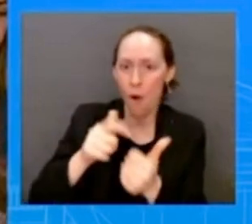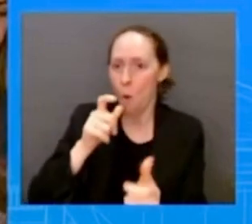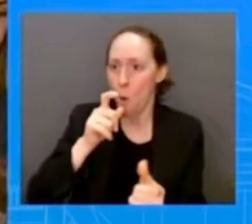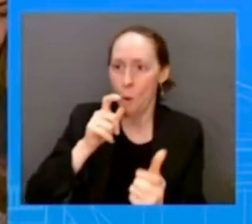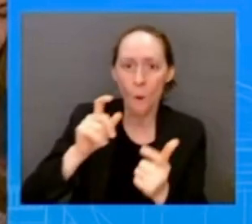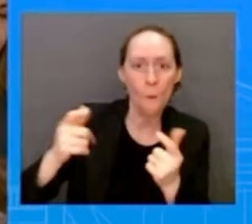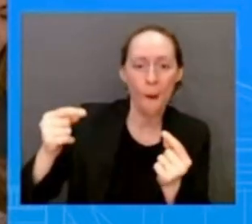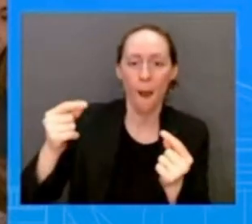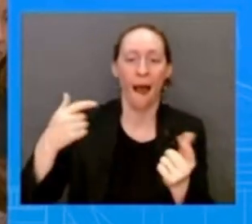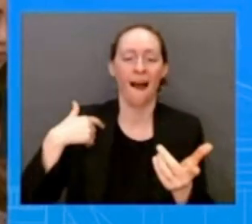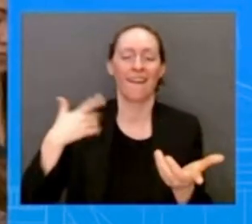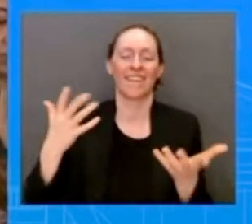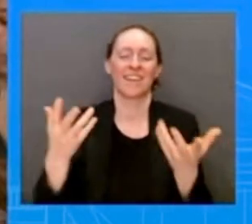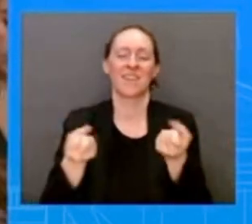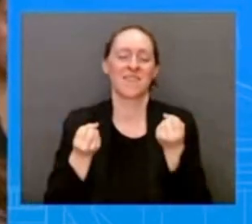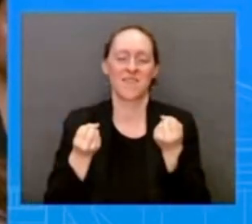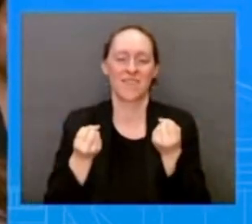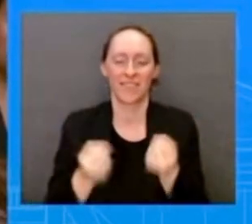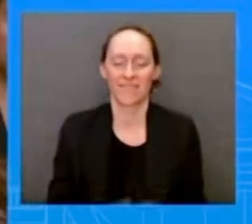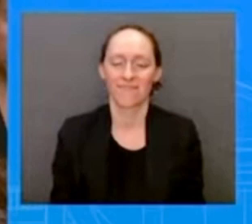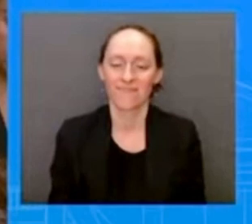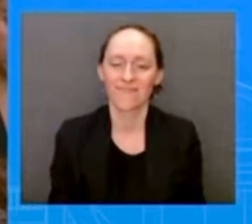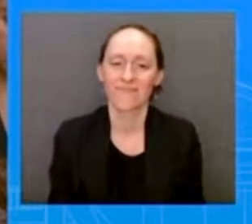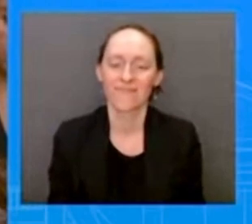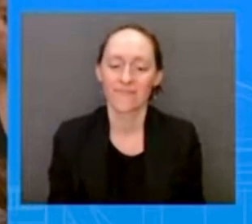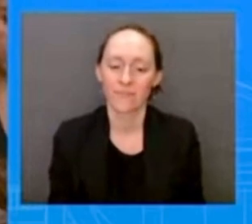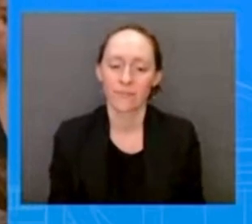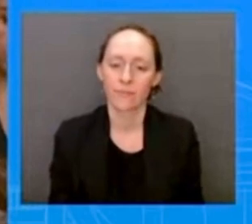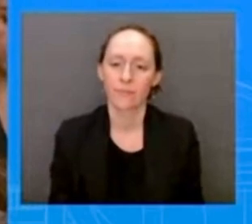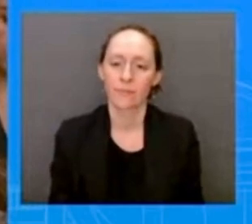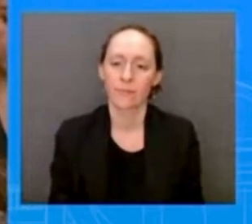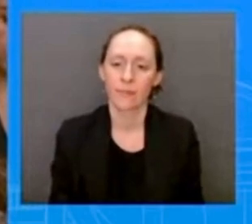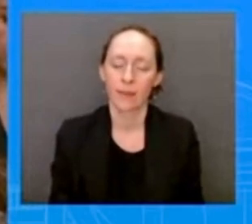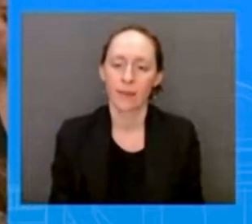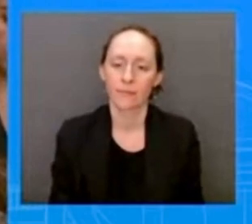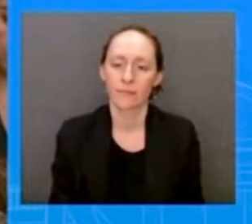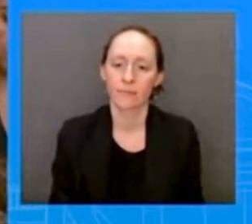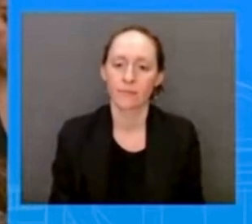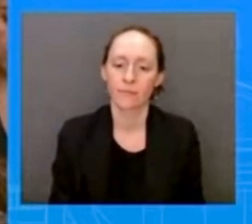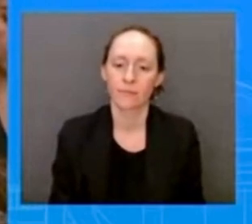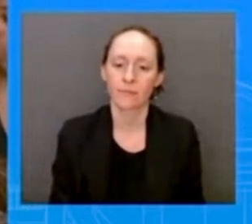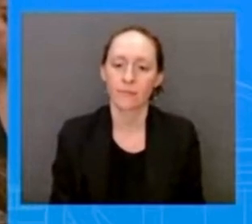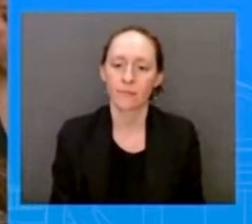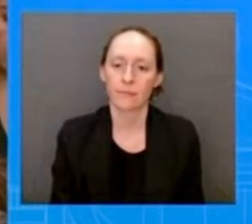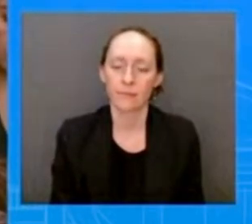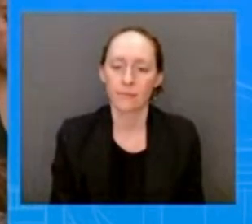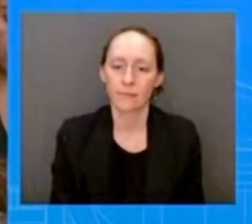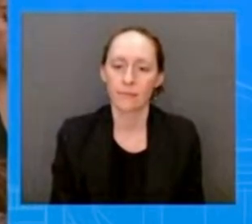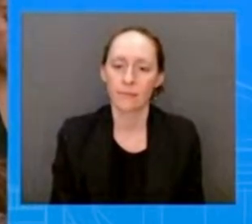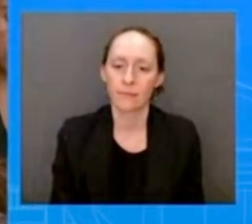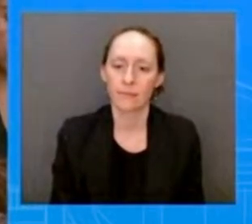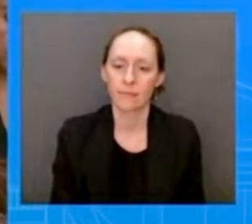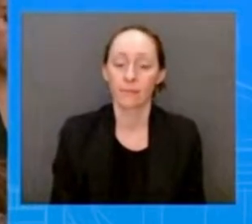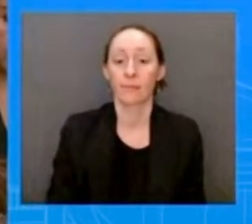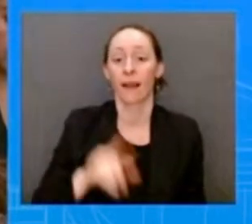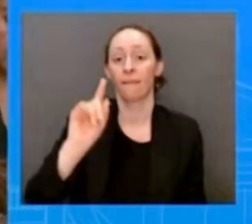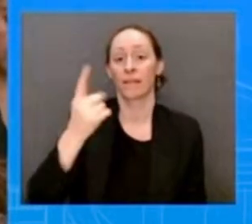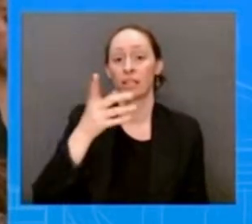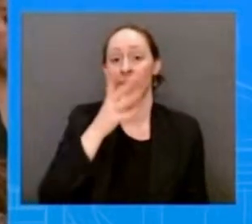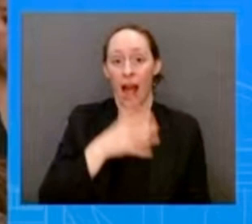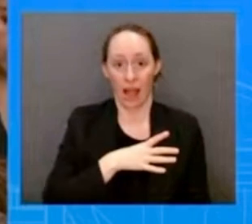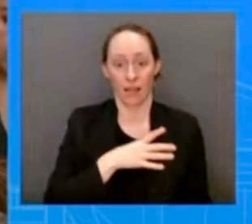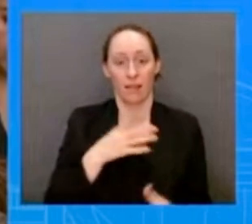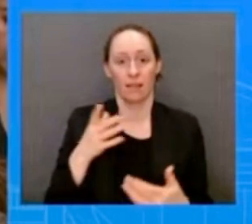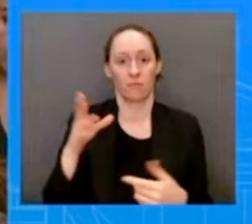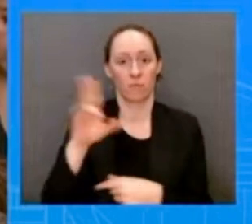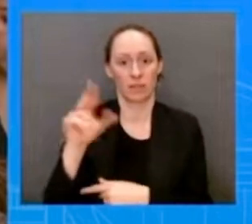Karine. The First Lady, Jill Biden, met with Poland's First Lady, Agata Kornhauser-Duda, yesterday at the White House. Could you